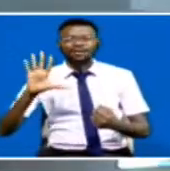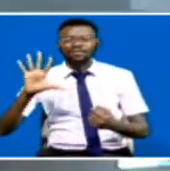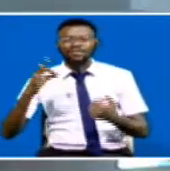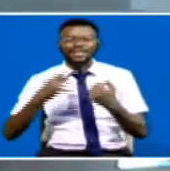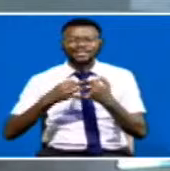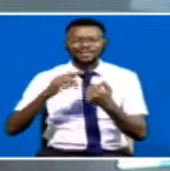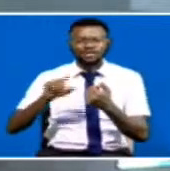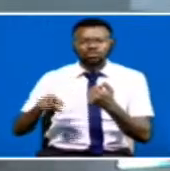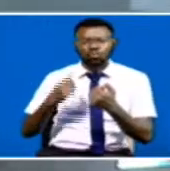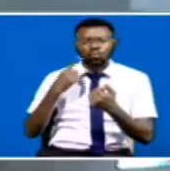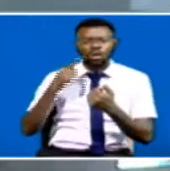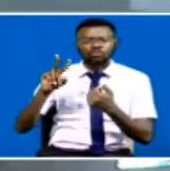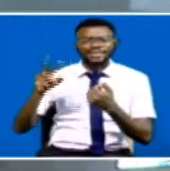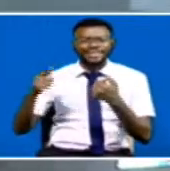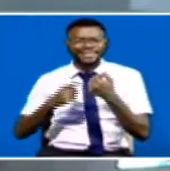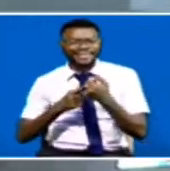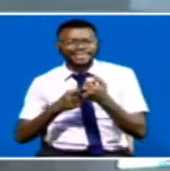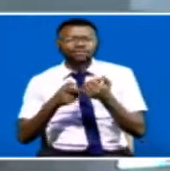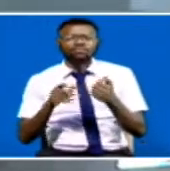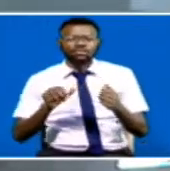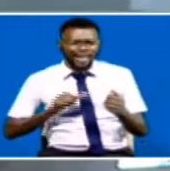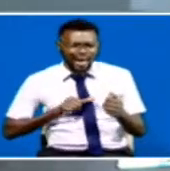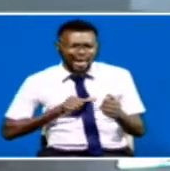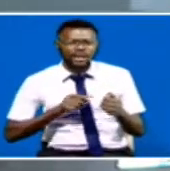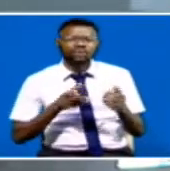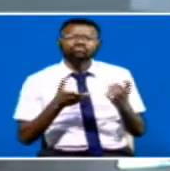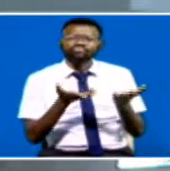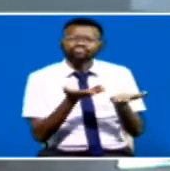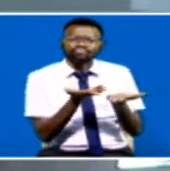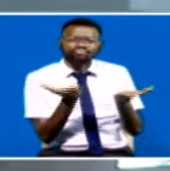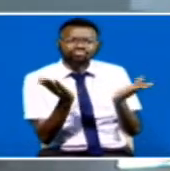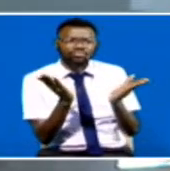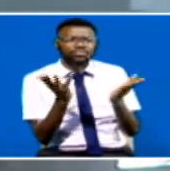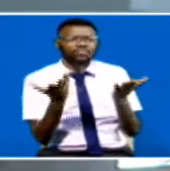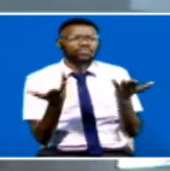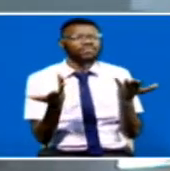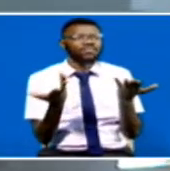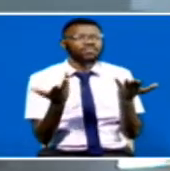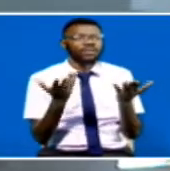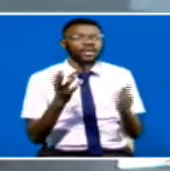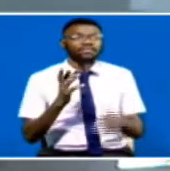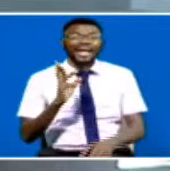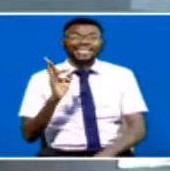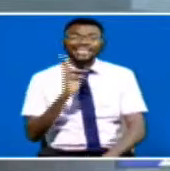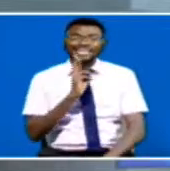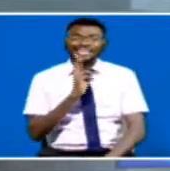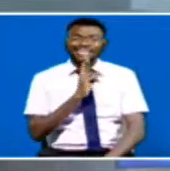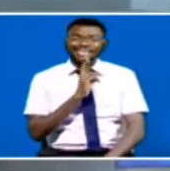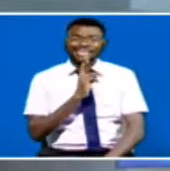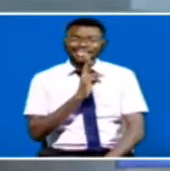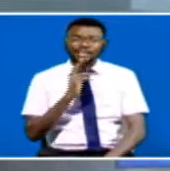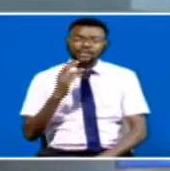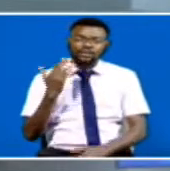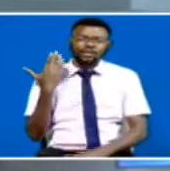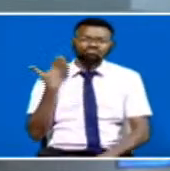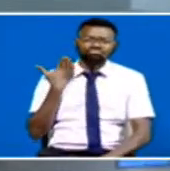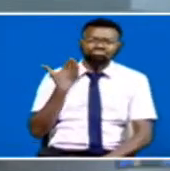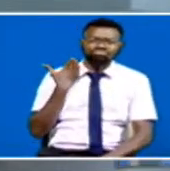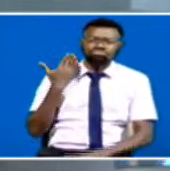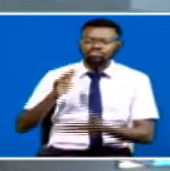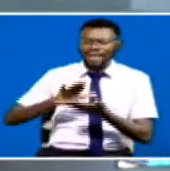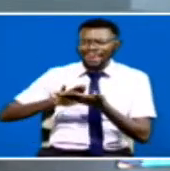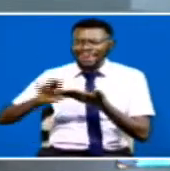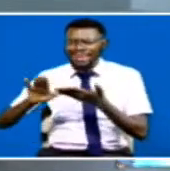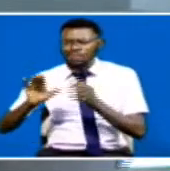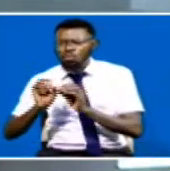58,126 vulnerable women and teenage girls of reproductive age to the risks of menstrual hygiene, reproductive